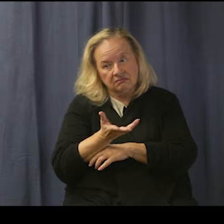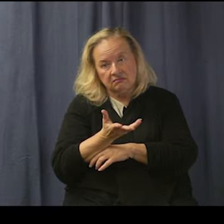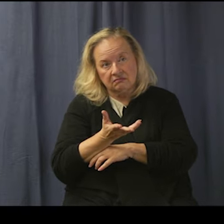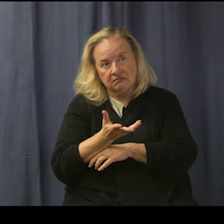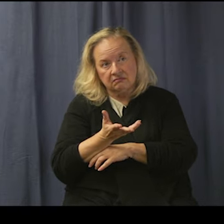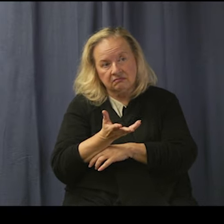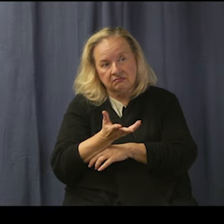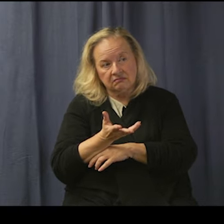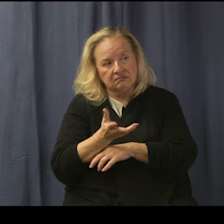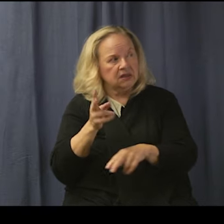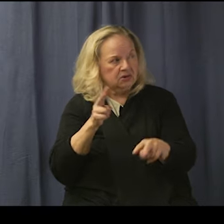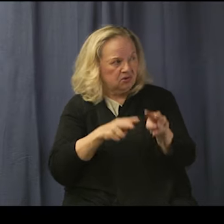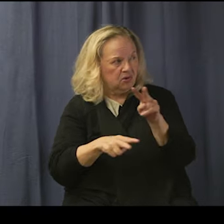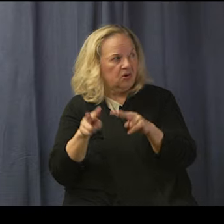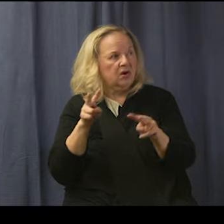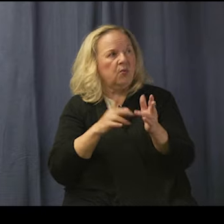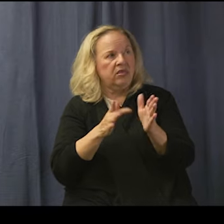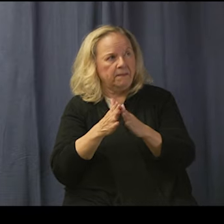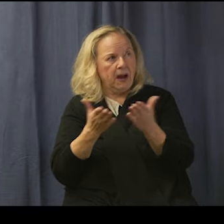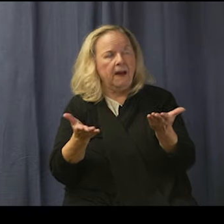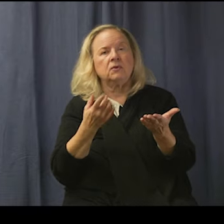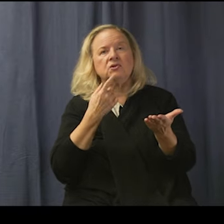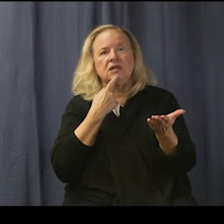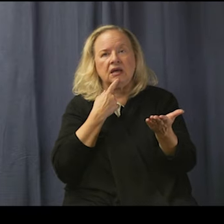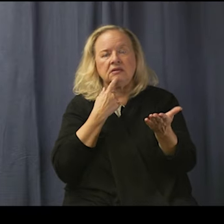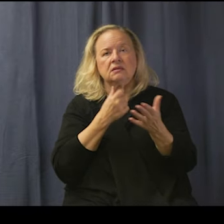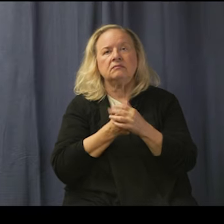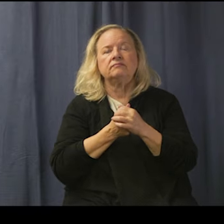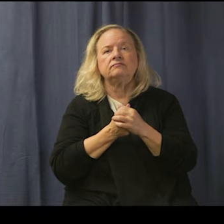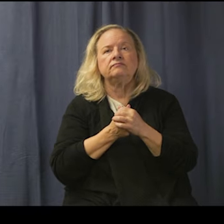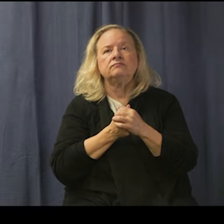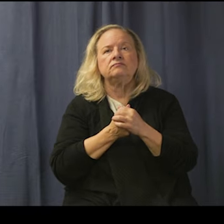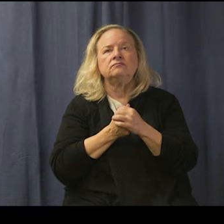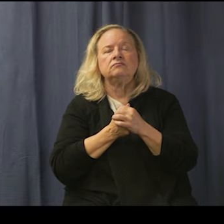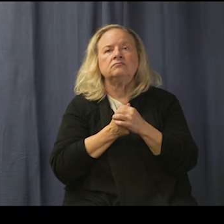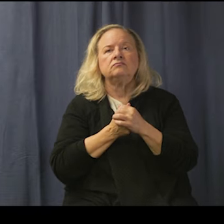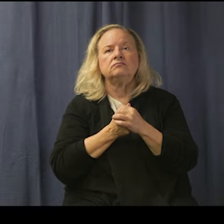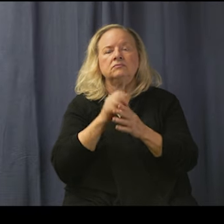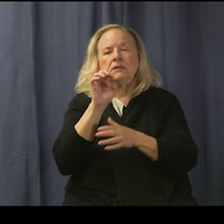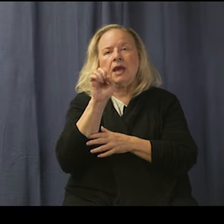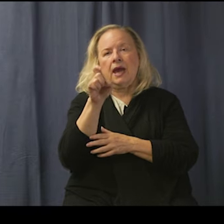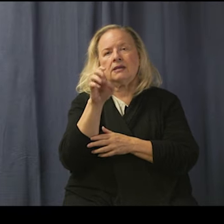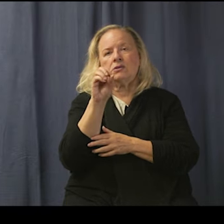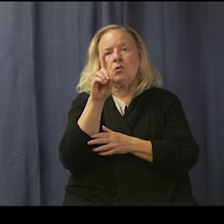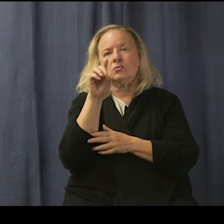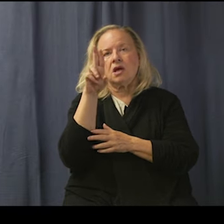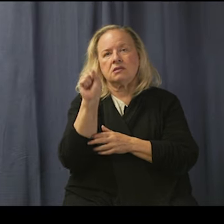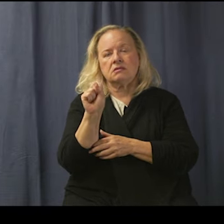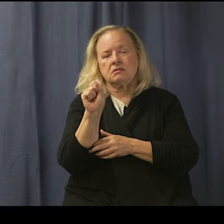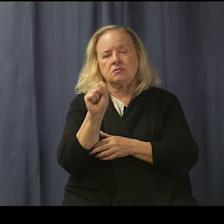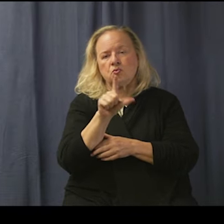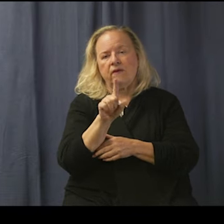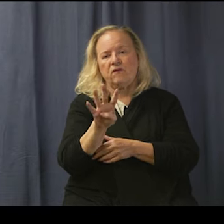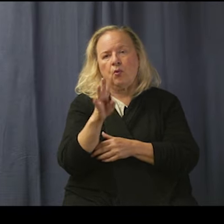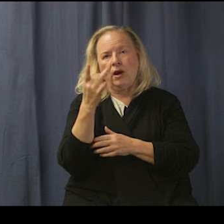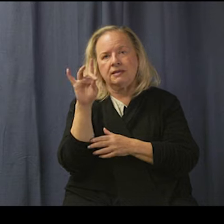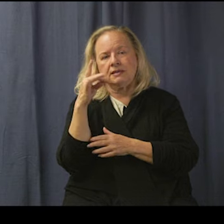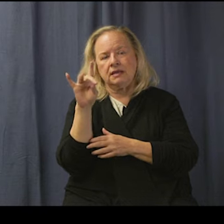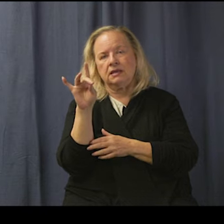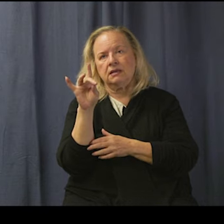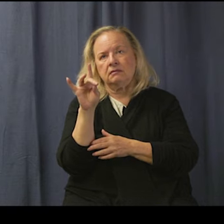Well, let's look at what the Bible says. In Exodus